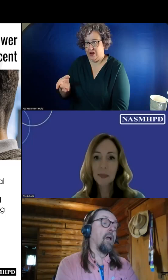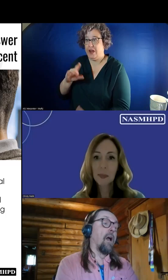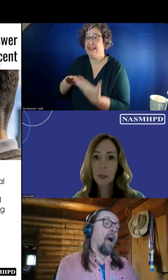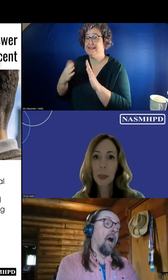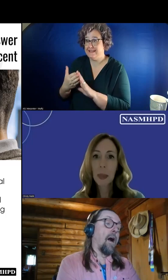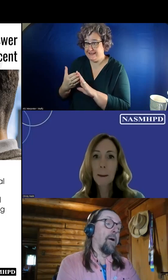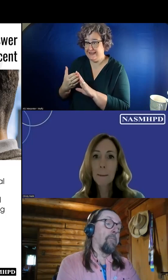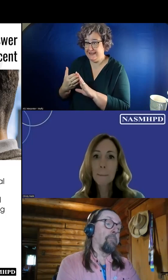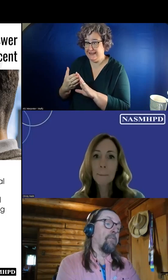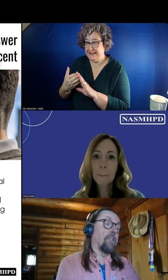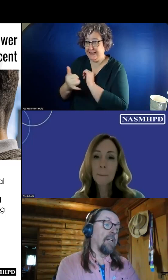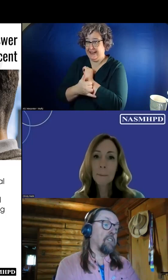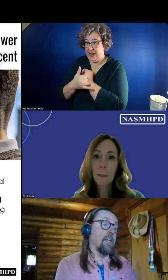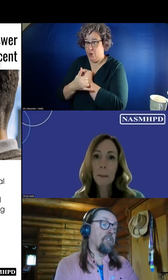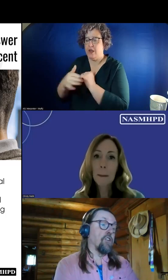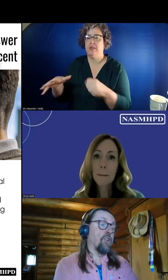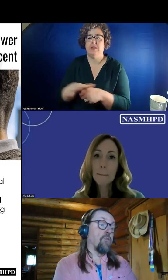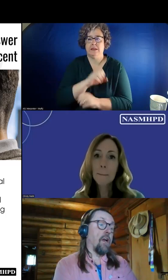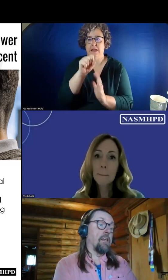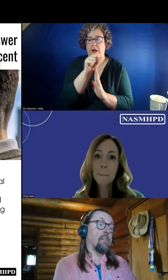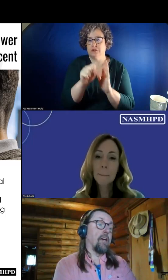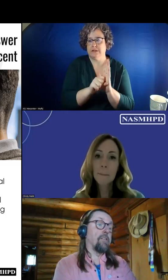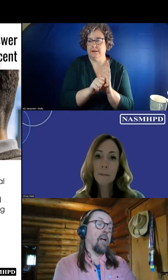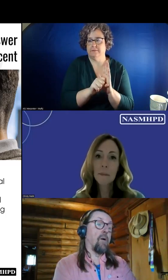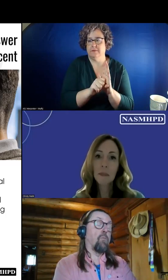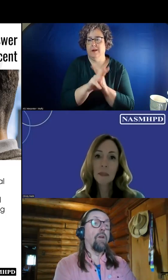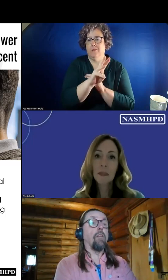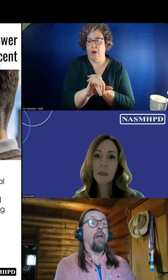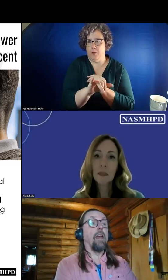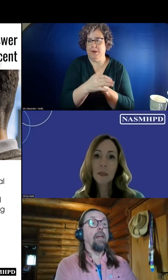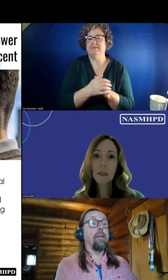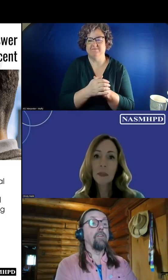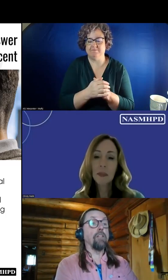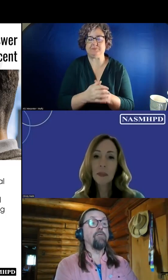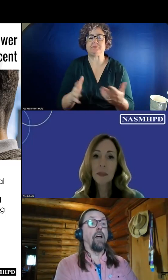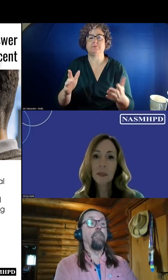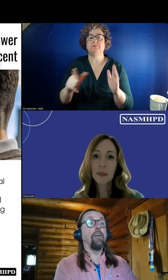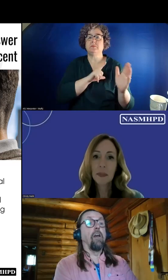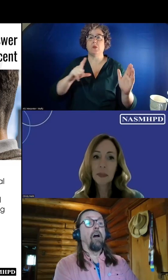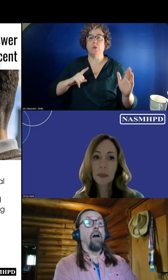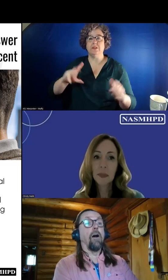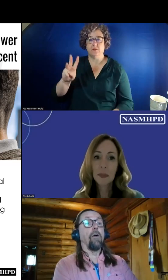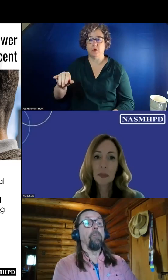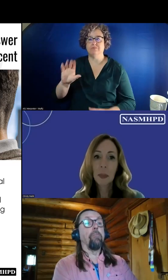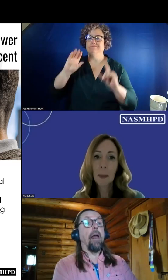Wyoming. The legislature has decided to come up with a trust fund.